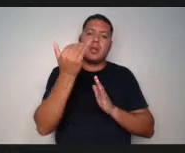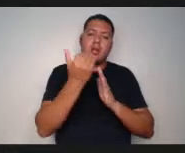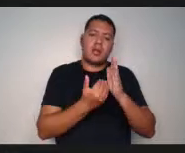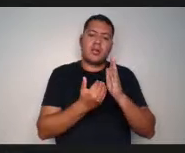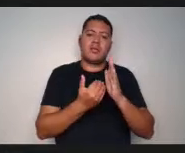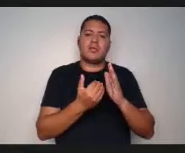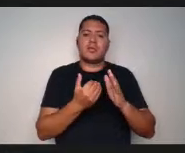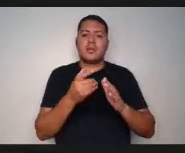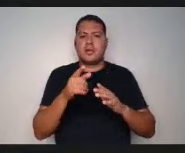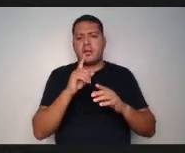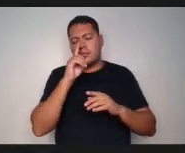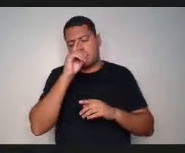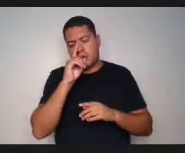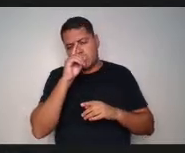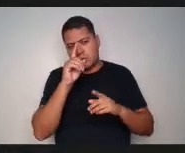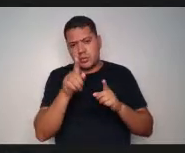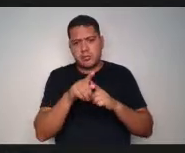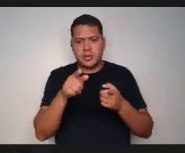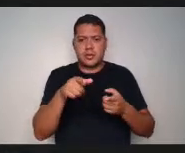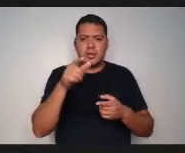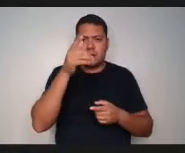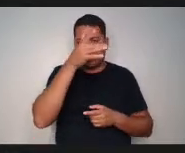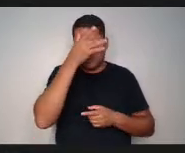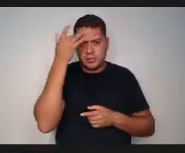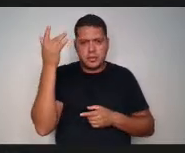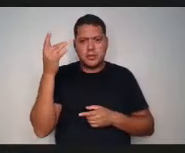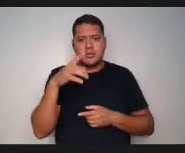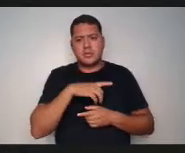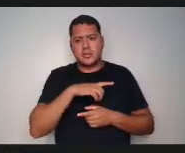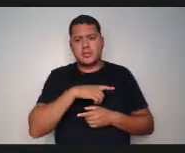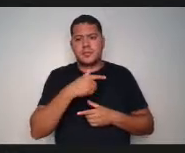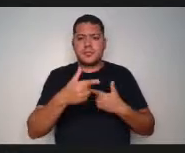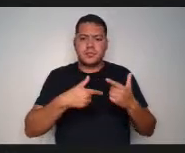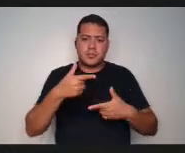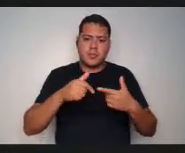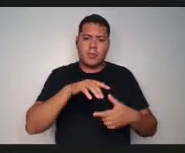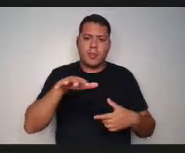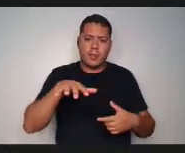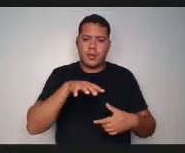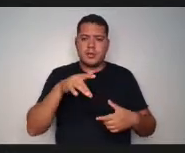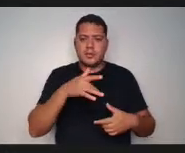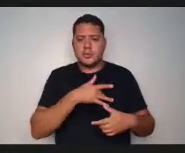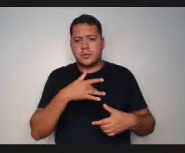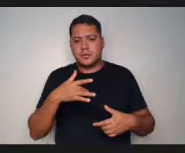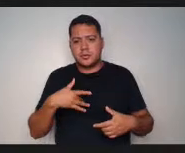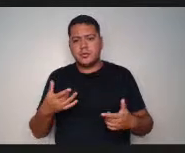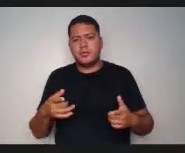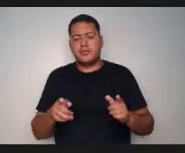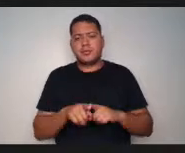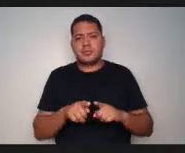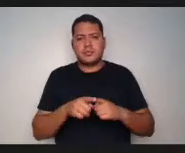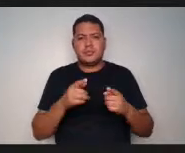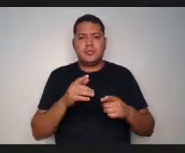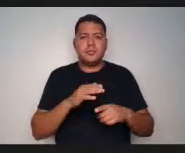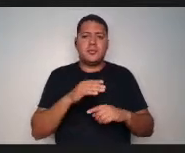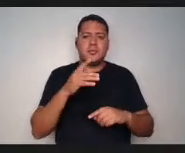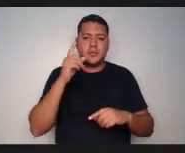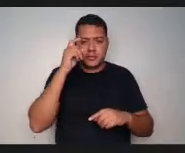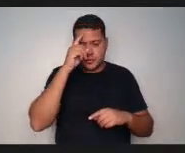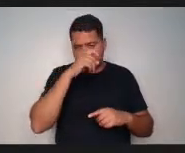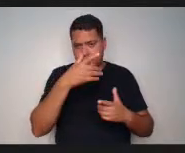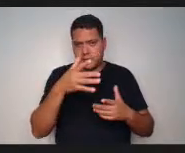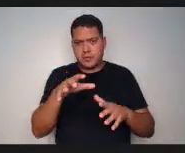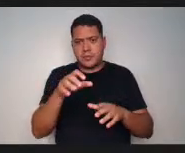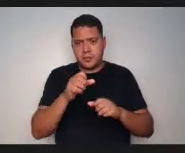people who already are in vulnerable positions and are in jobs where these